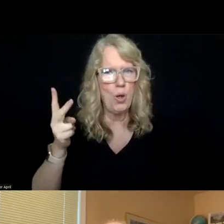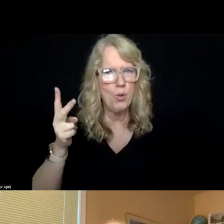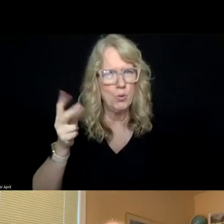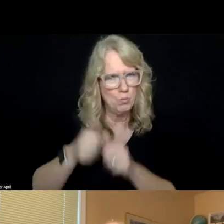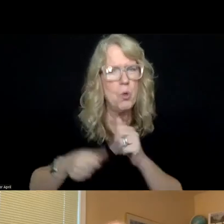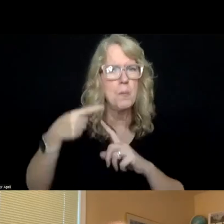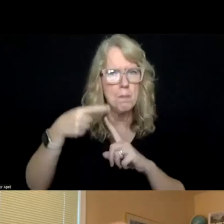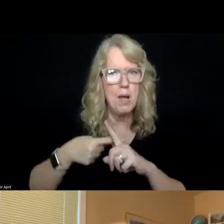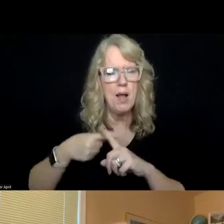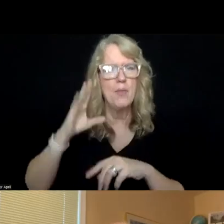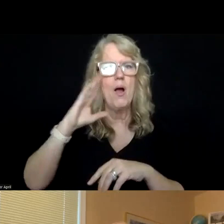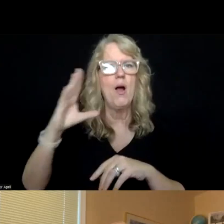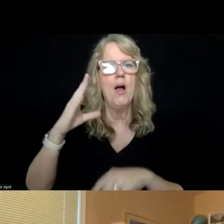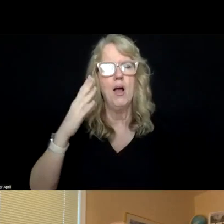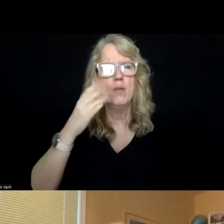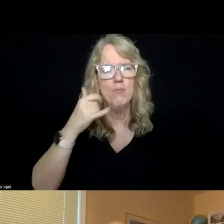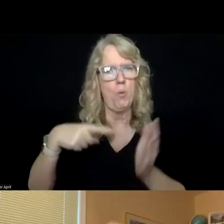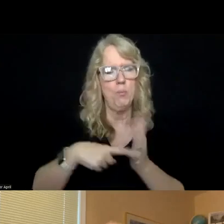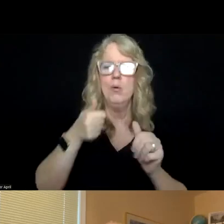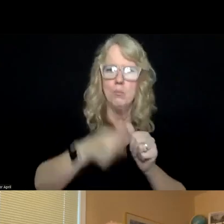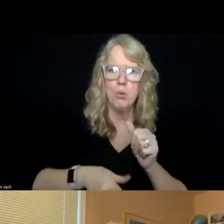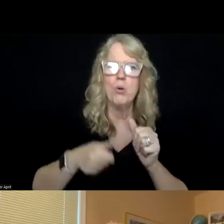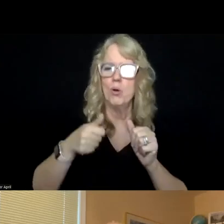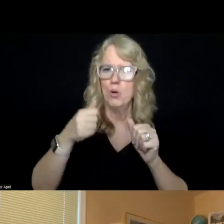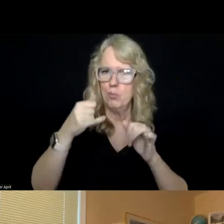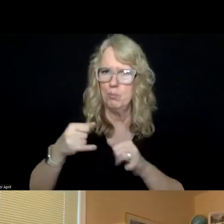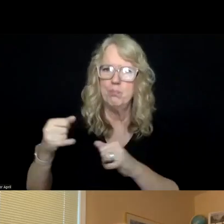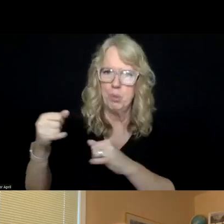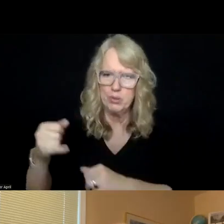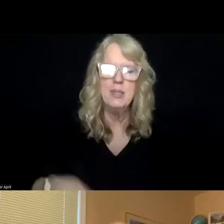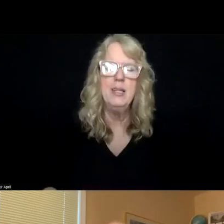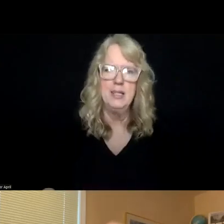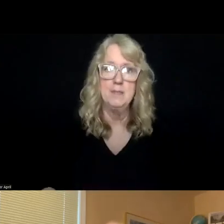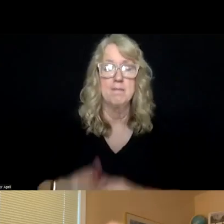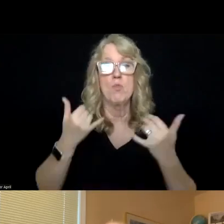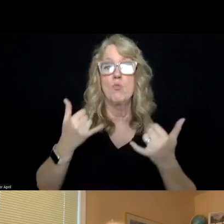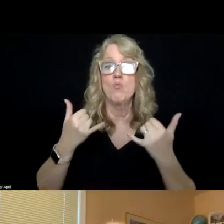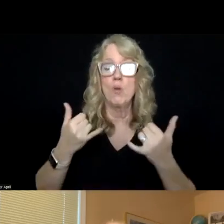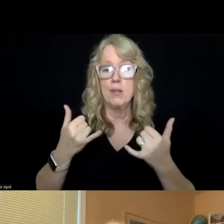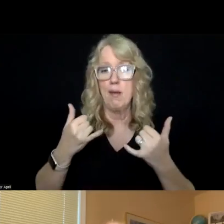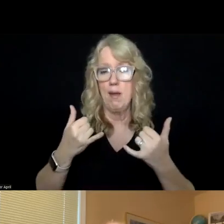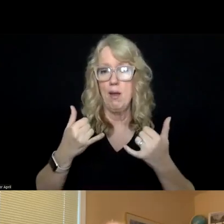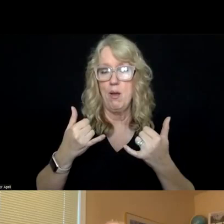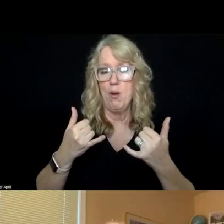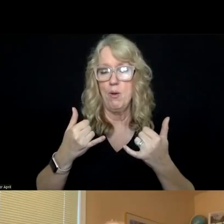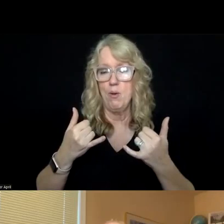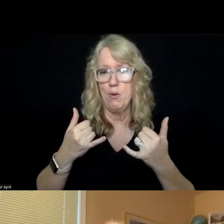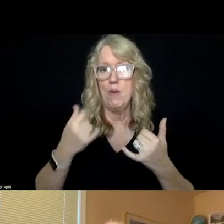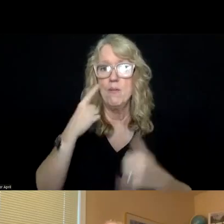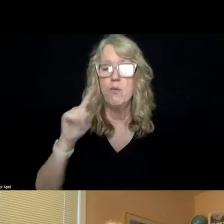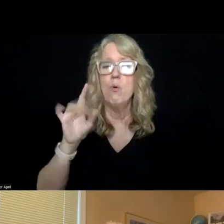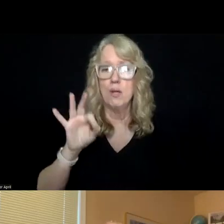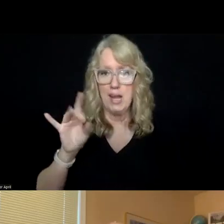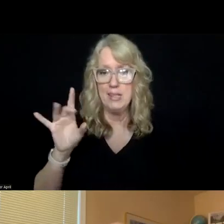on phone bills per person. And right now we have for